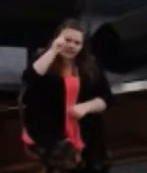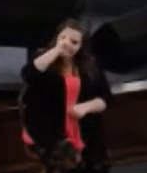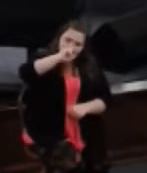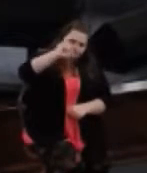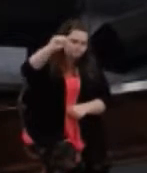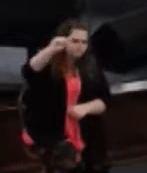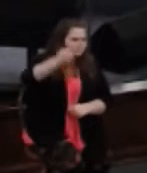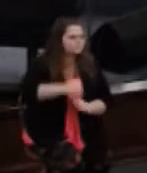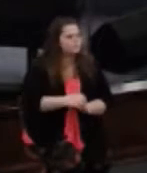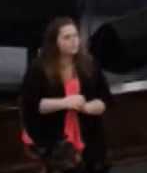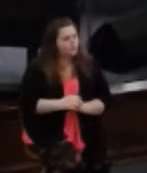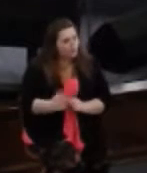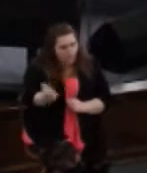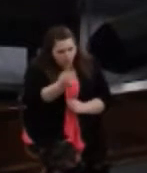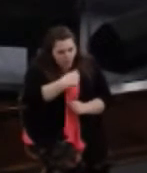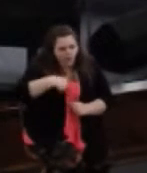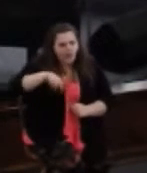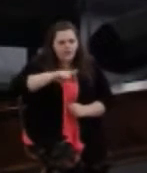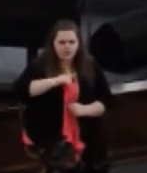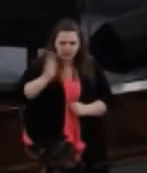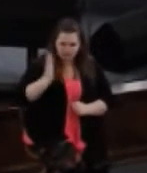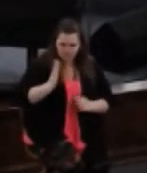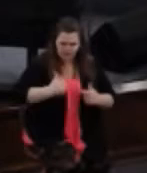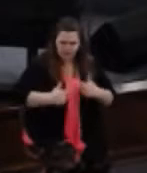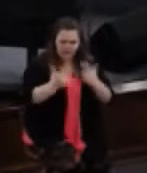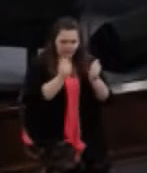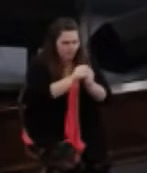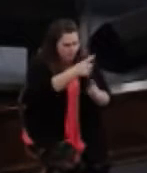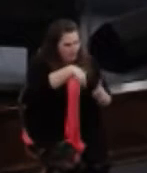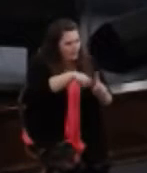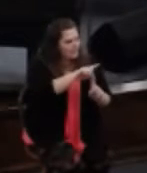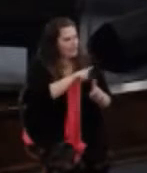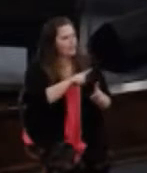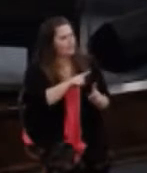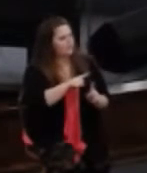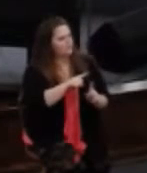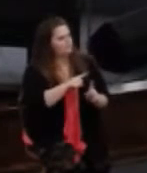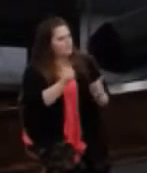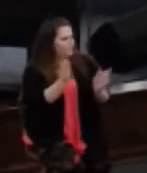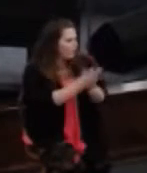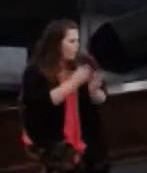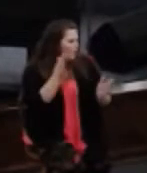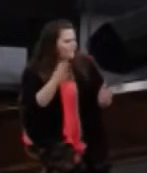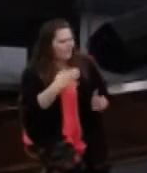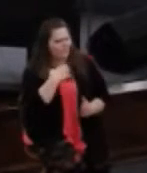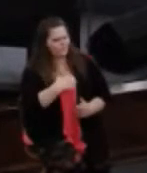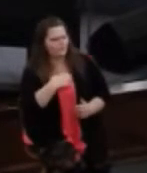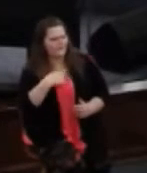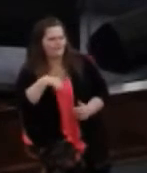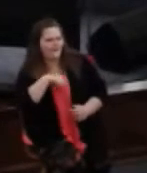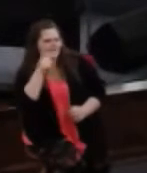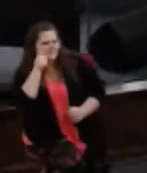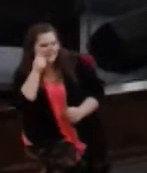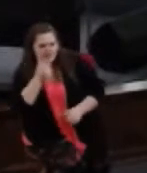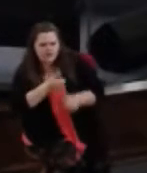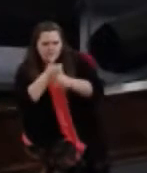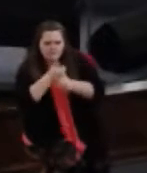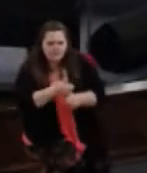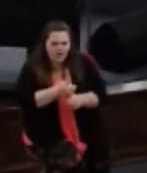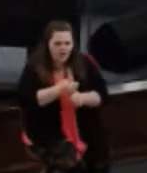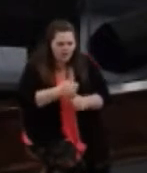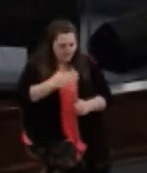us also lived among them at one time, gratifying the cravings of our flesh and following its desires and